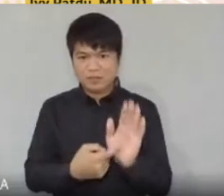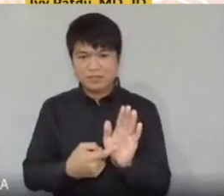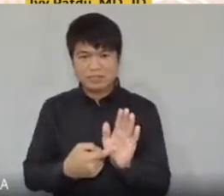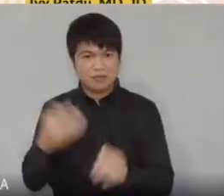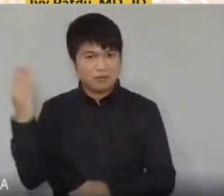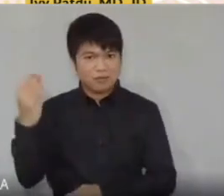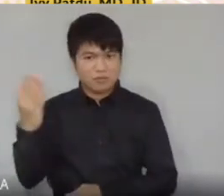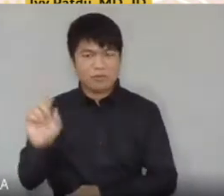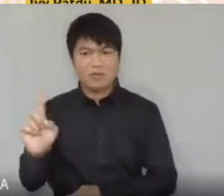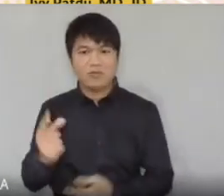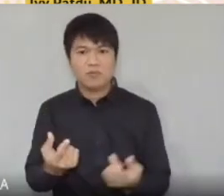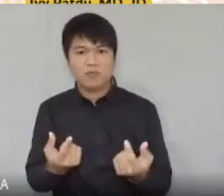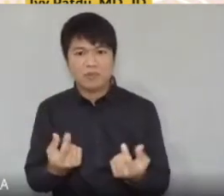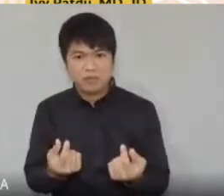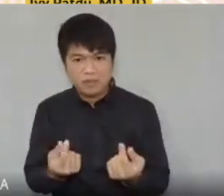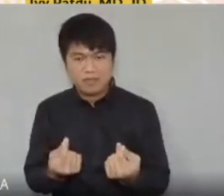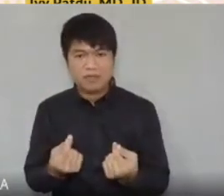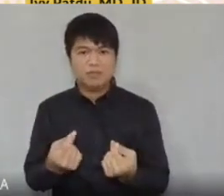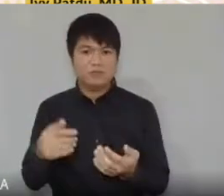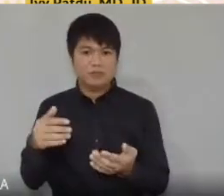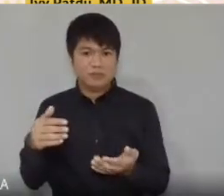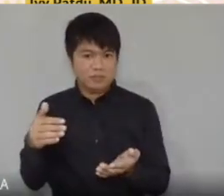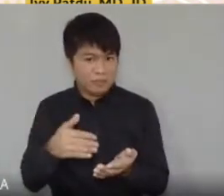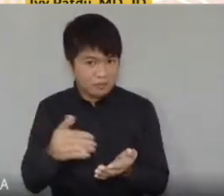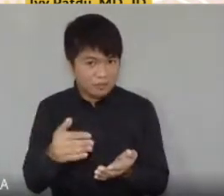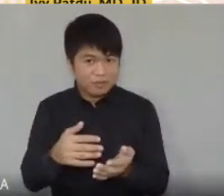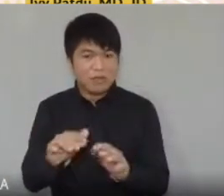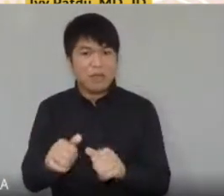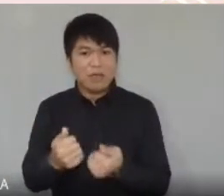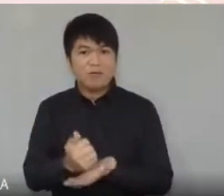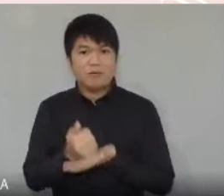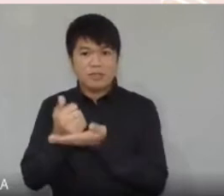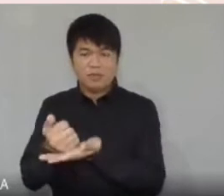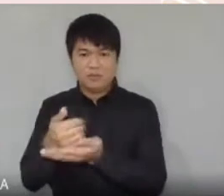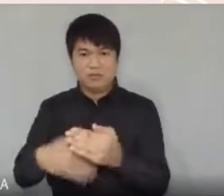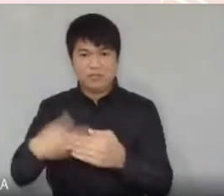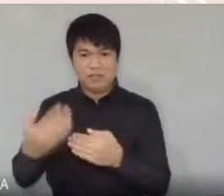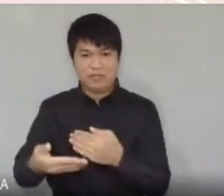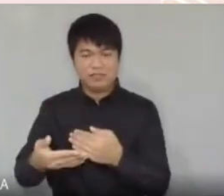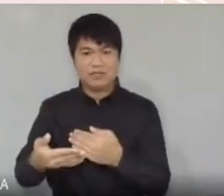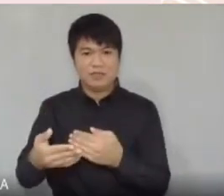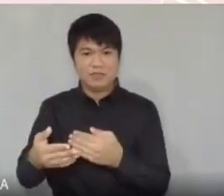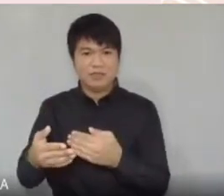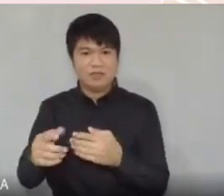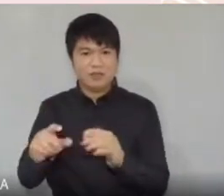telehealth providers. So the second is an introduction. Tama